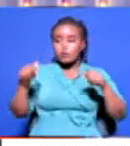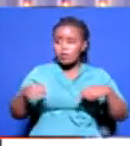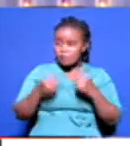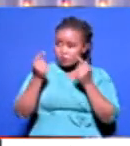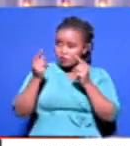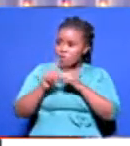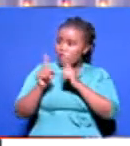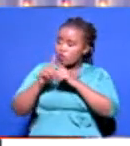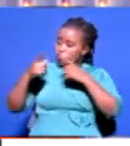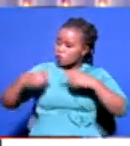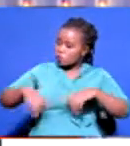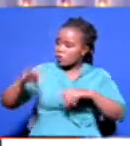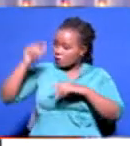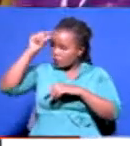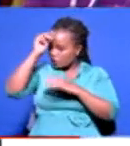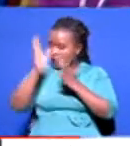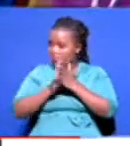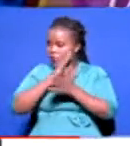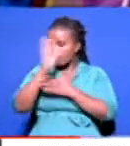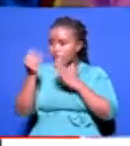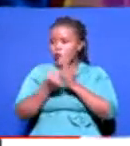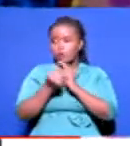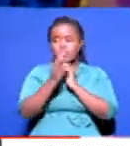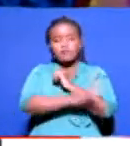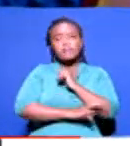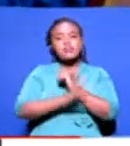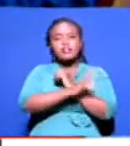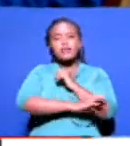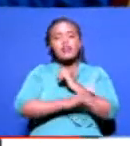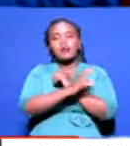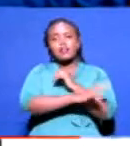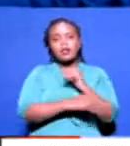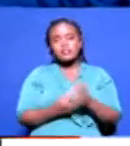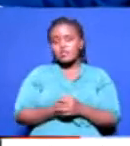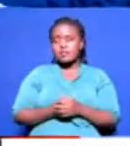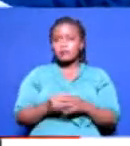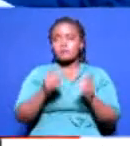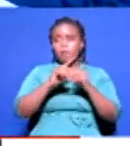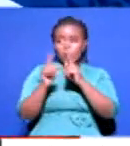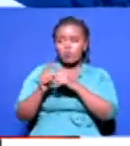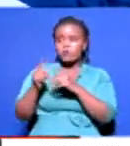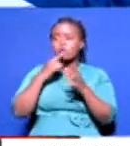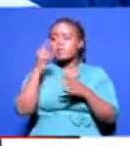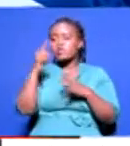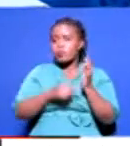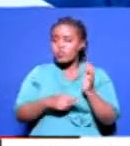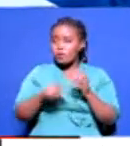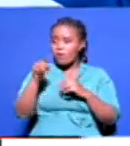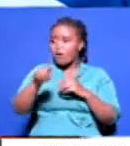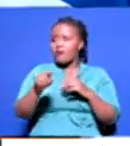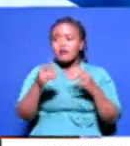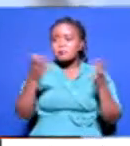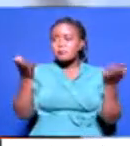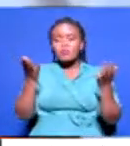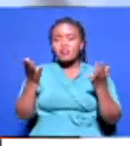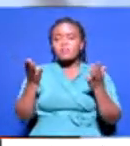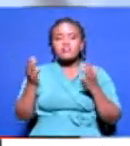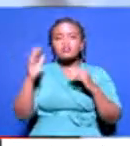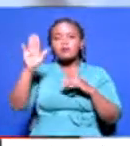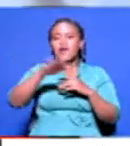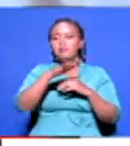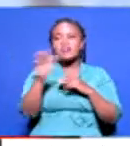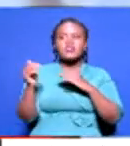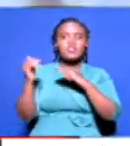gambling and all those things to thrive in this country. He reckoned that the threat of poverty in parliamentary democracy and county